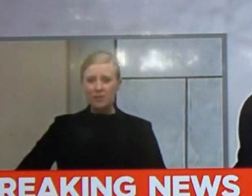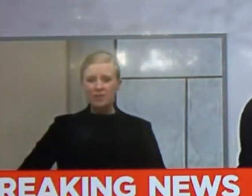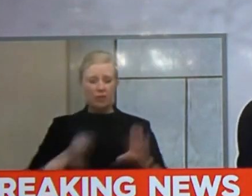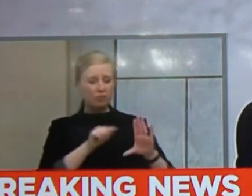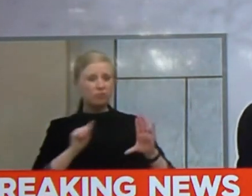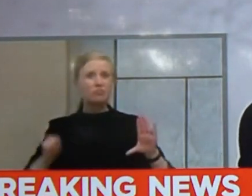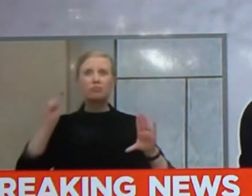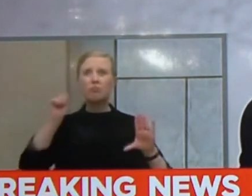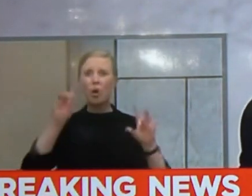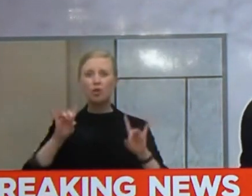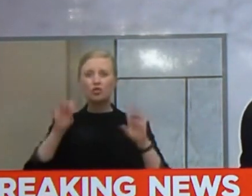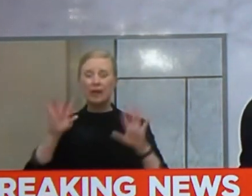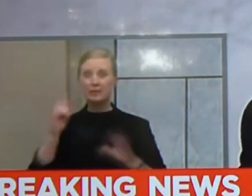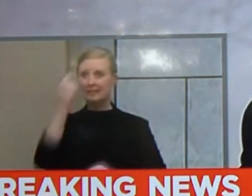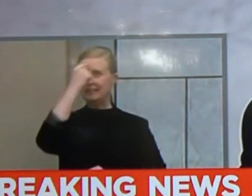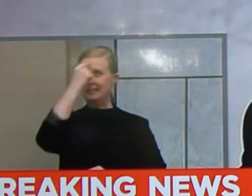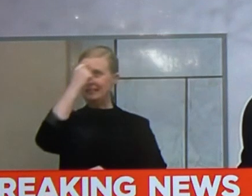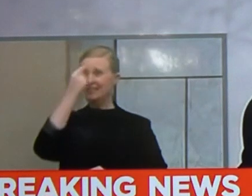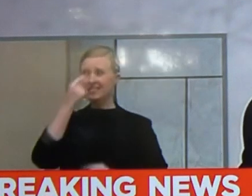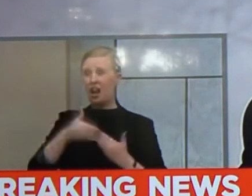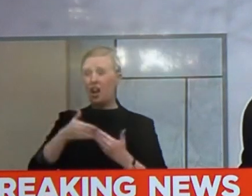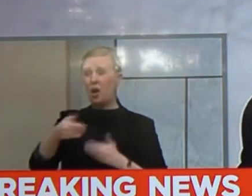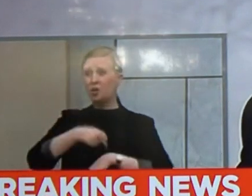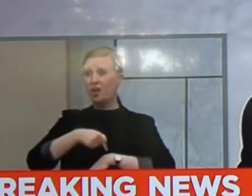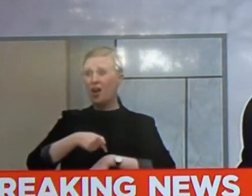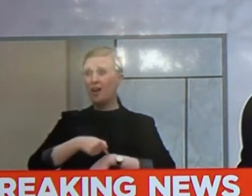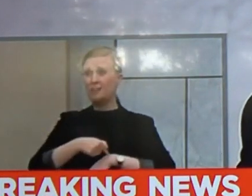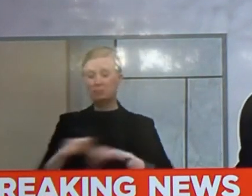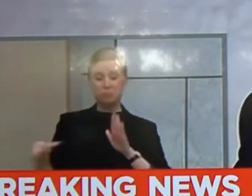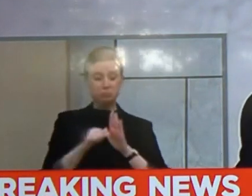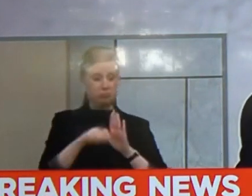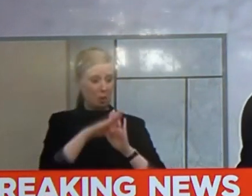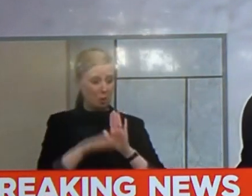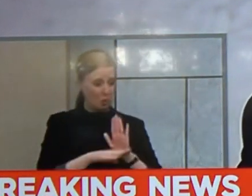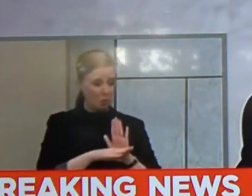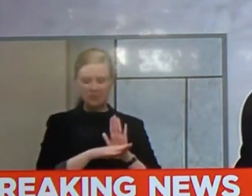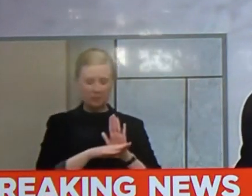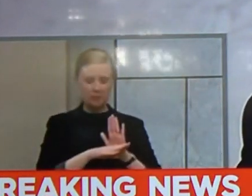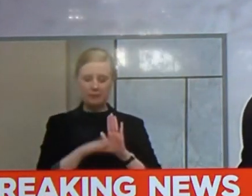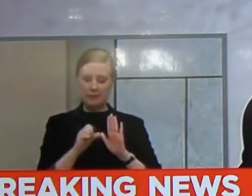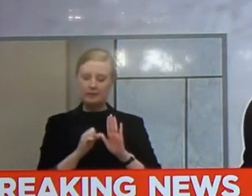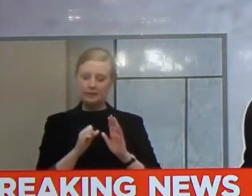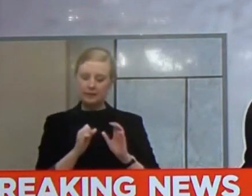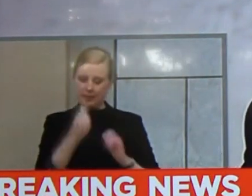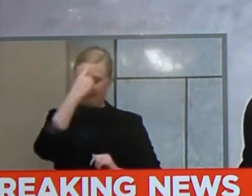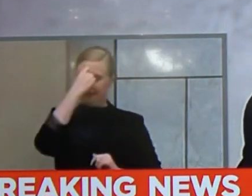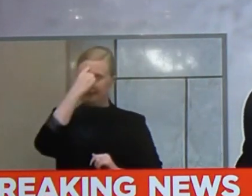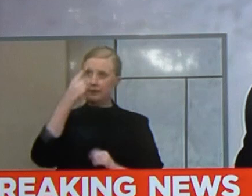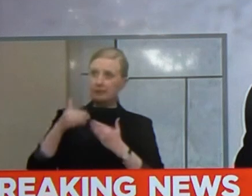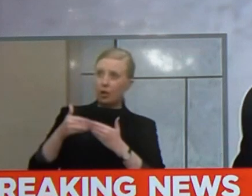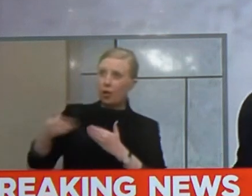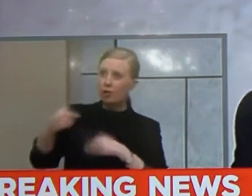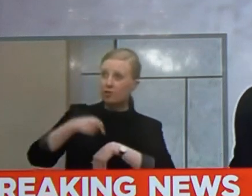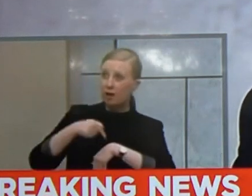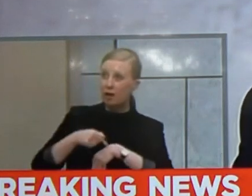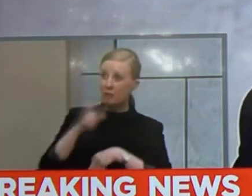know are very conscious of, to ensure that we can keep these arrangements sustainably in place over the many months ahead. Where